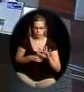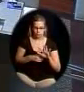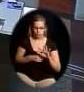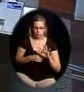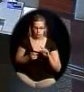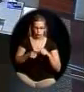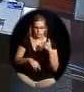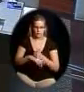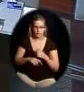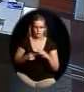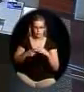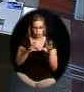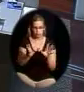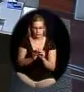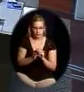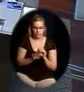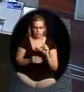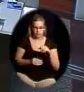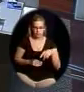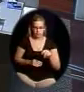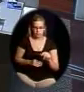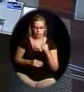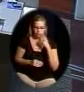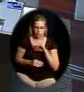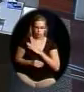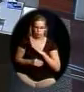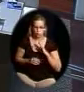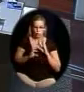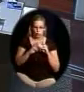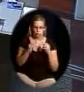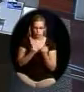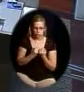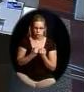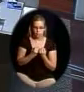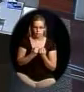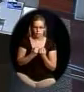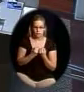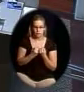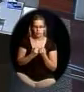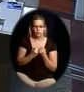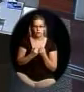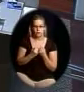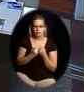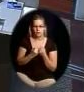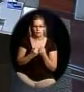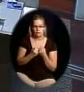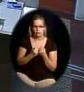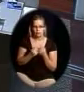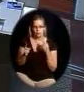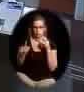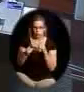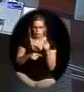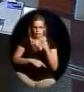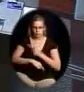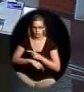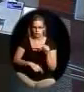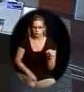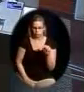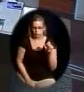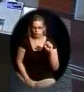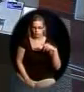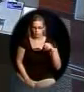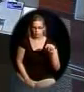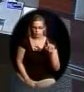special meeting in September for a board workshop on Tuesday. The proposed date currently is Tuesday, September